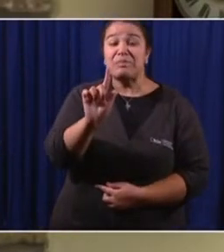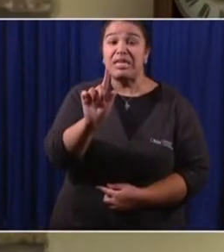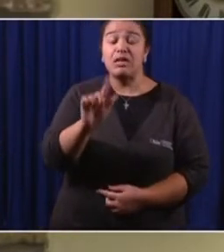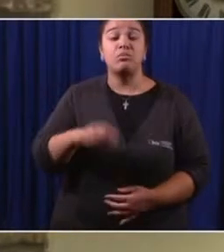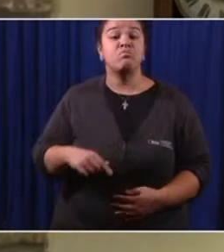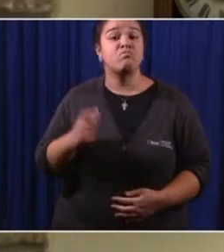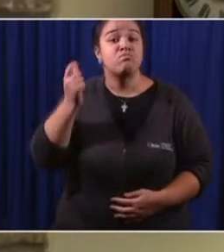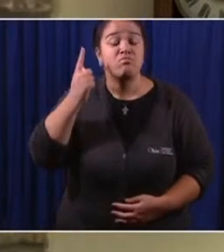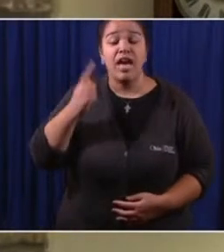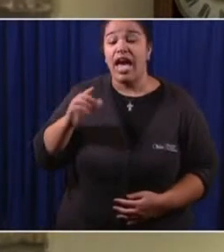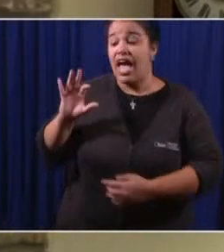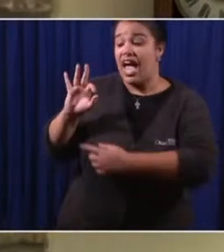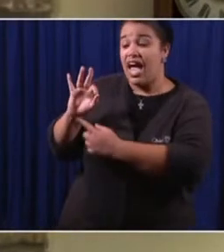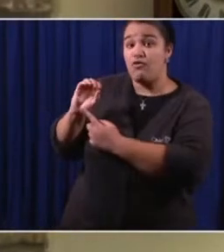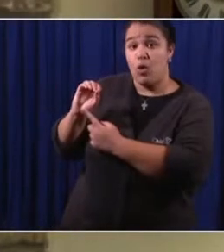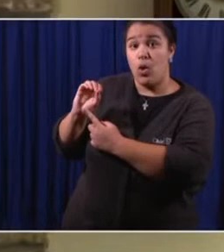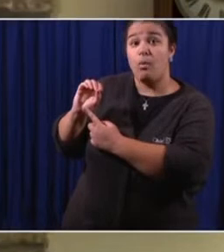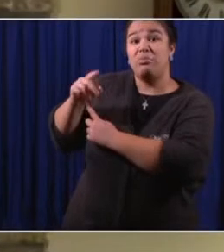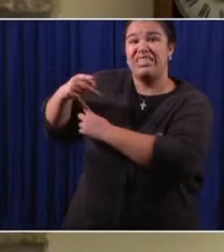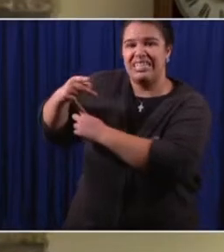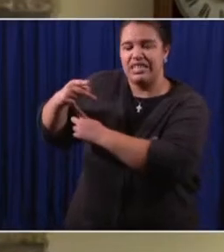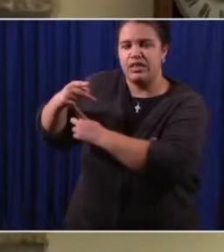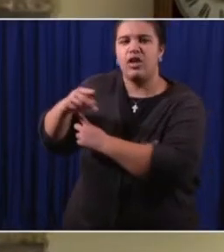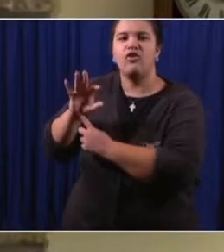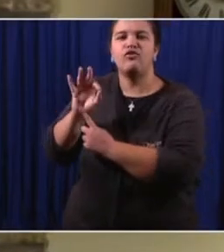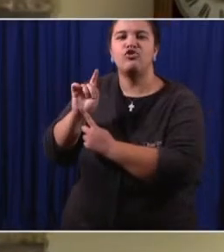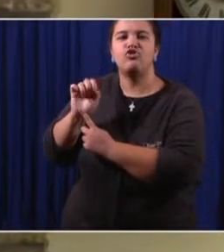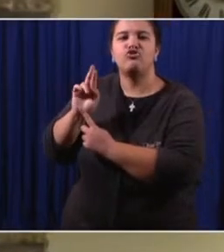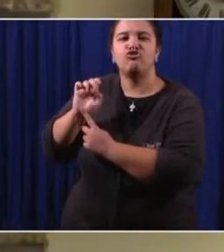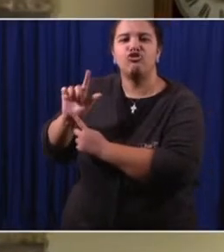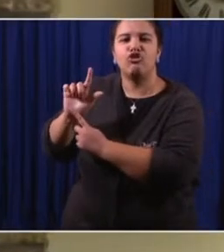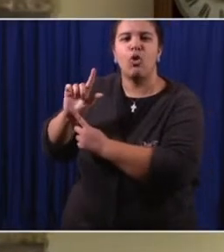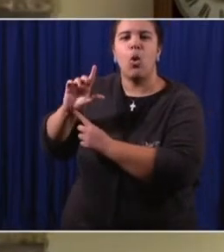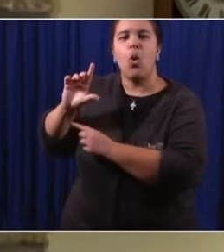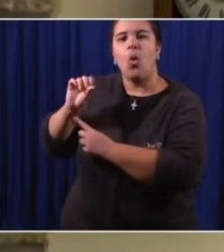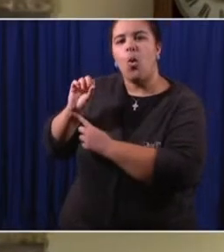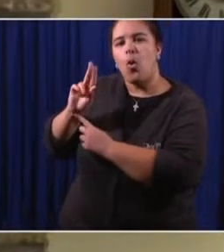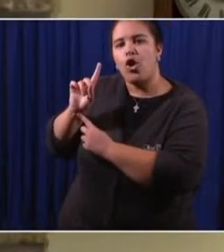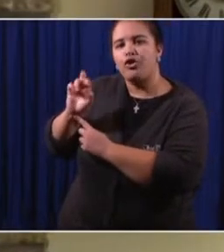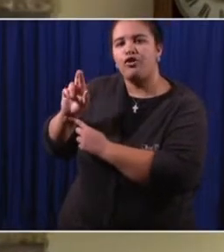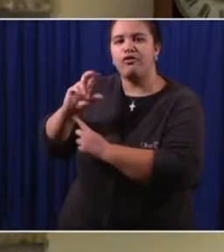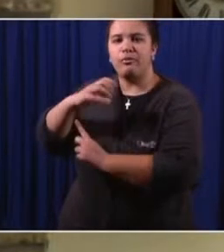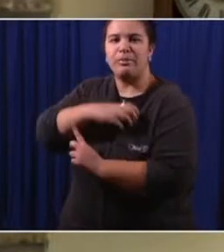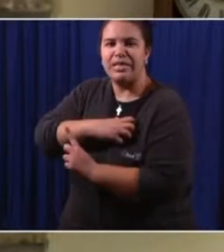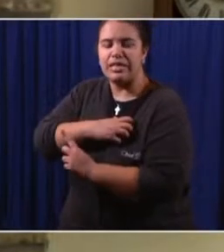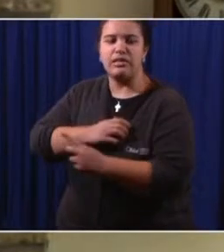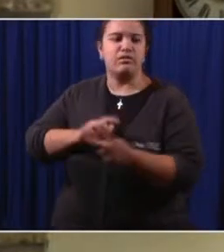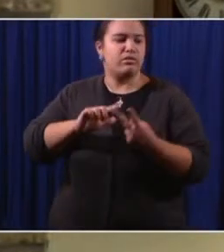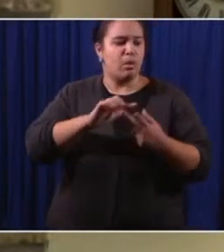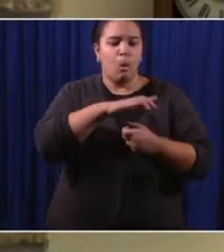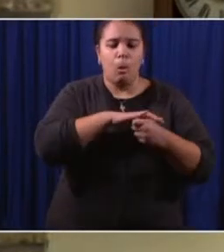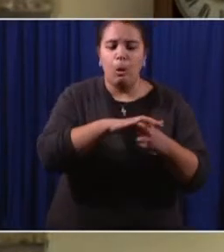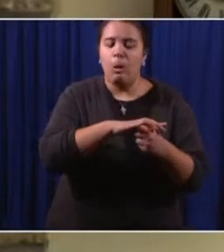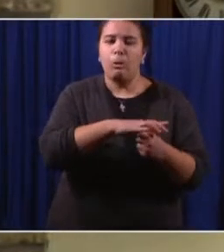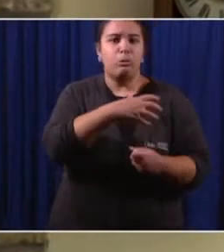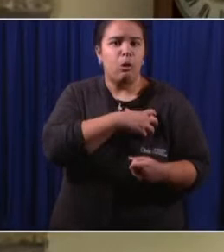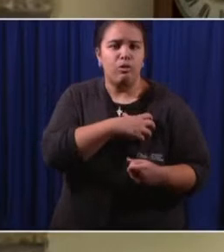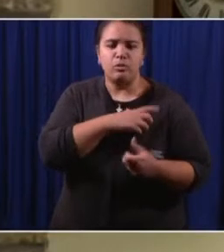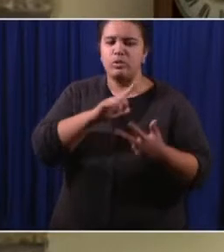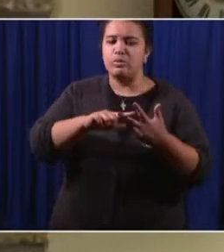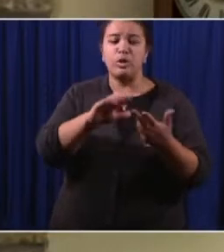FOP, for police, by local law enforcement, by community